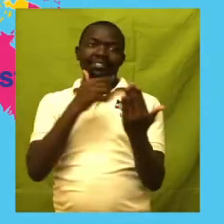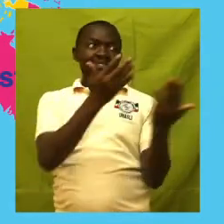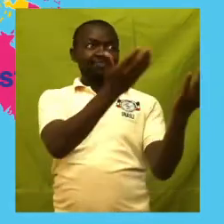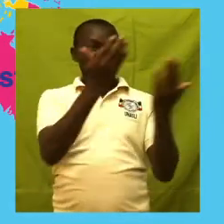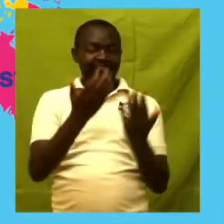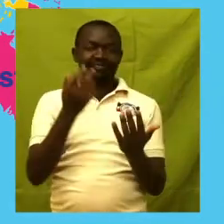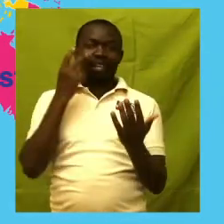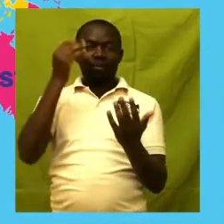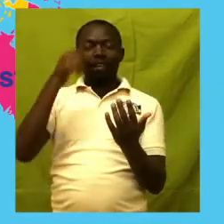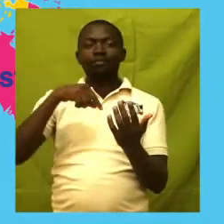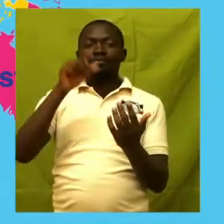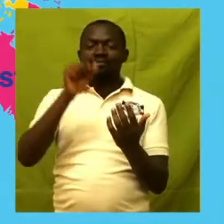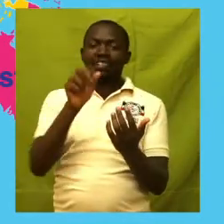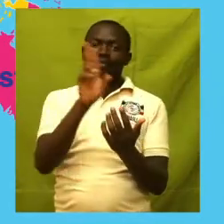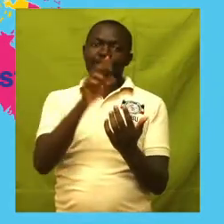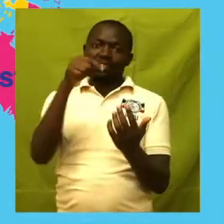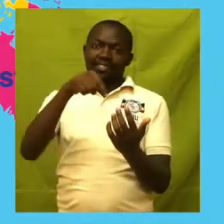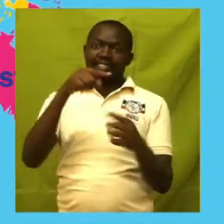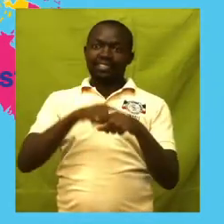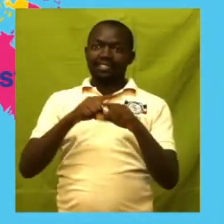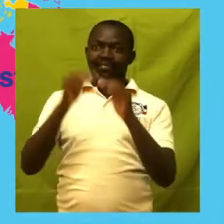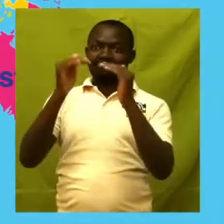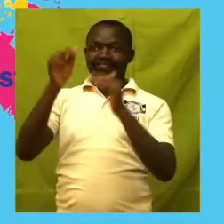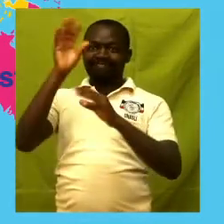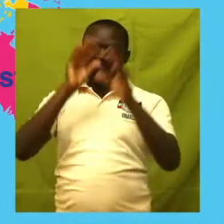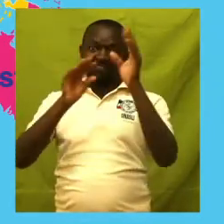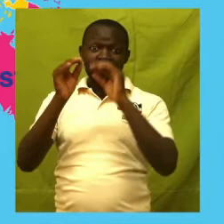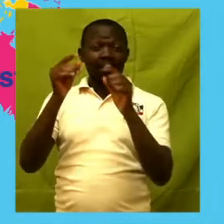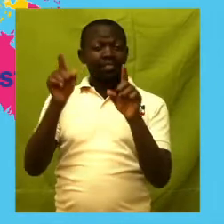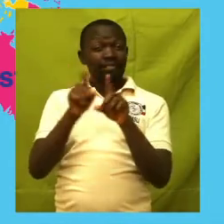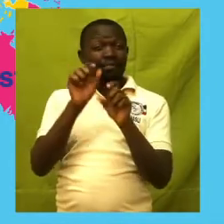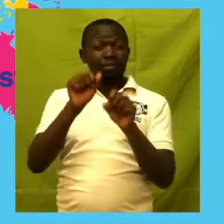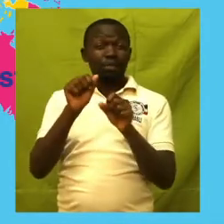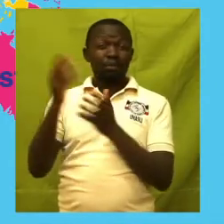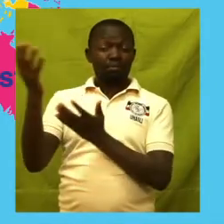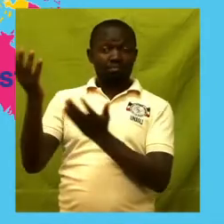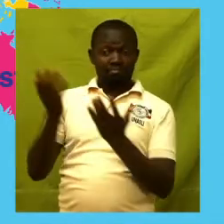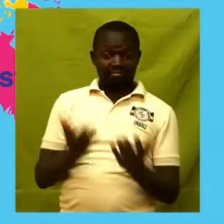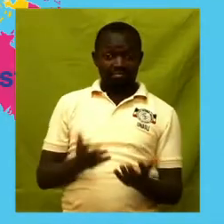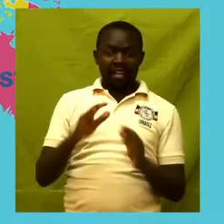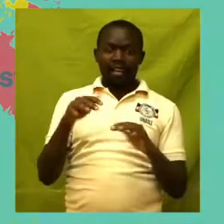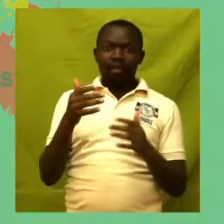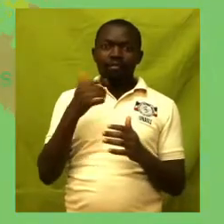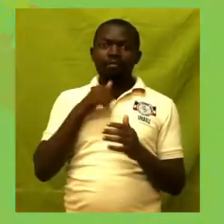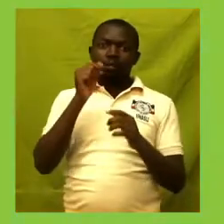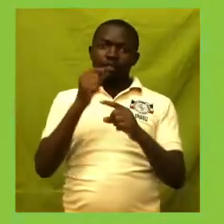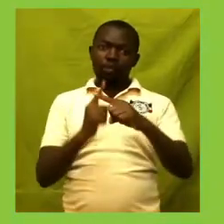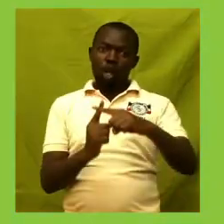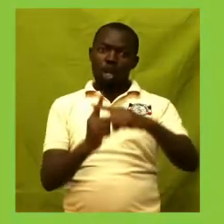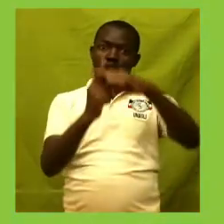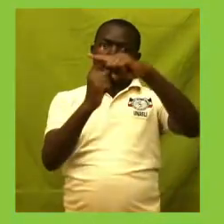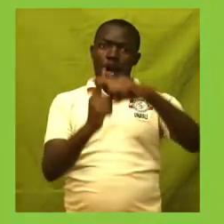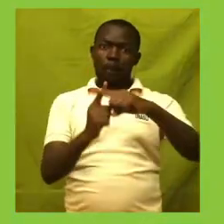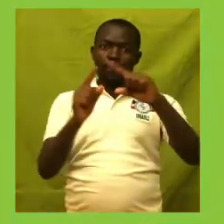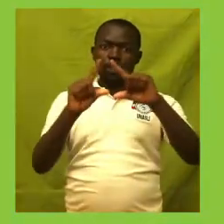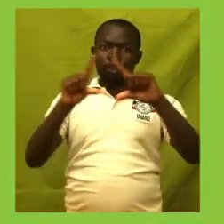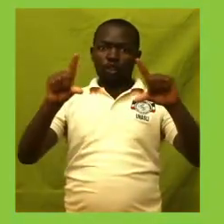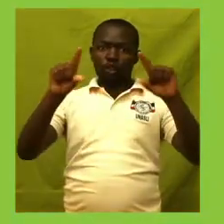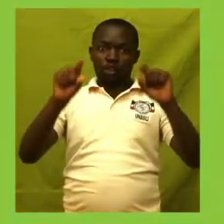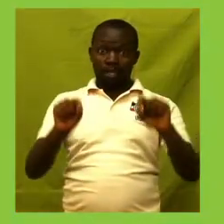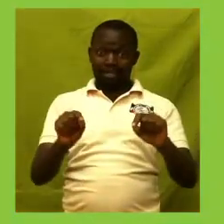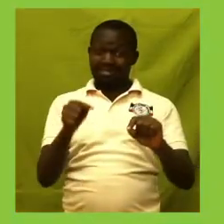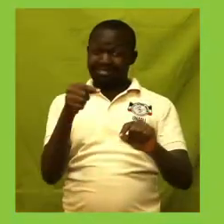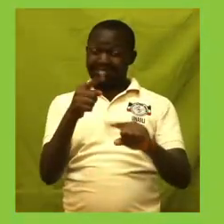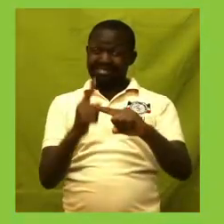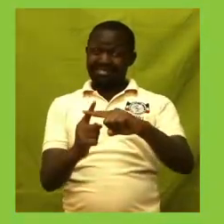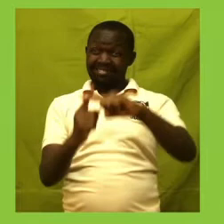for this lesson. You can also bring, or you are going to make, a compass card. And